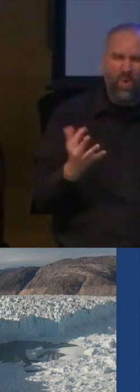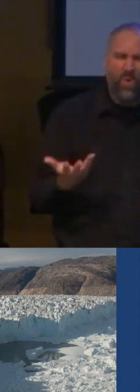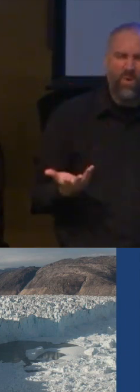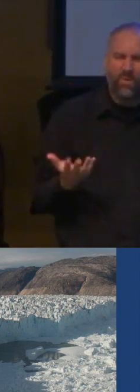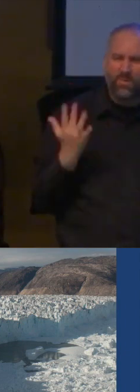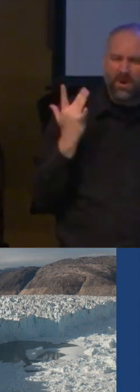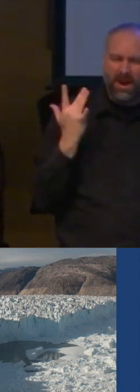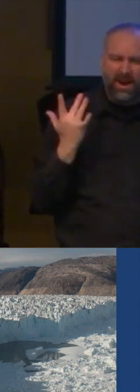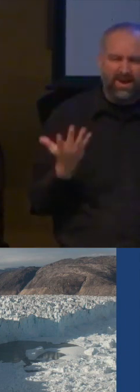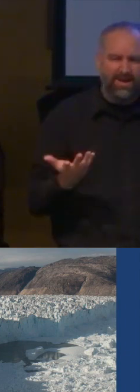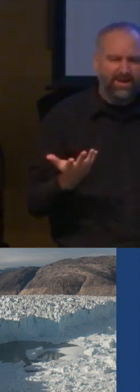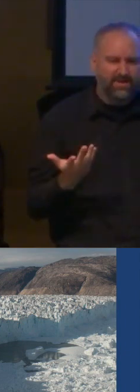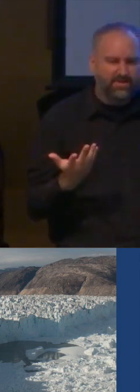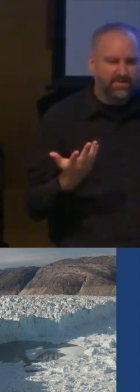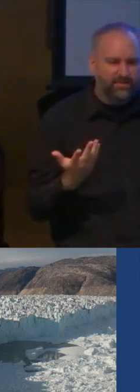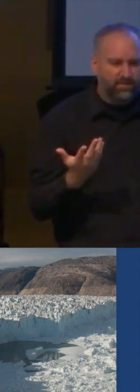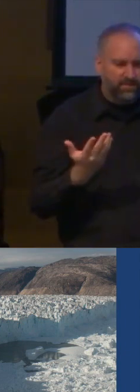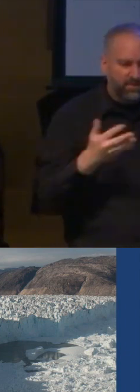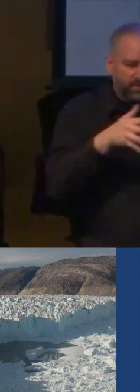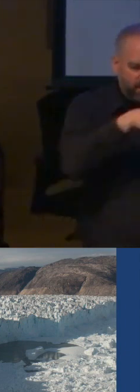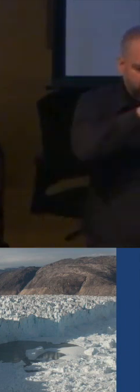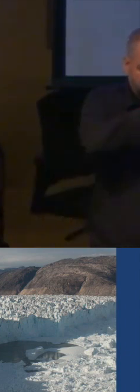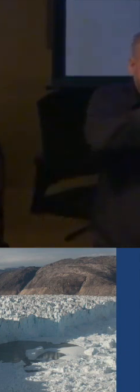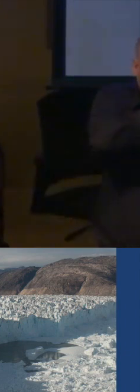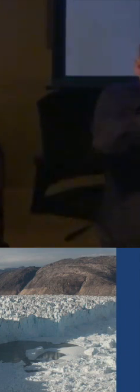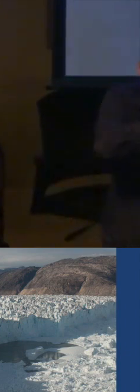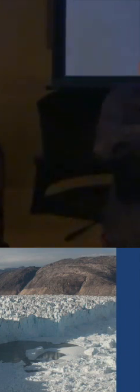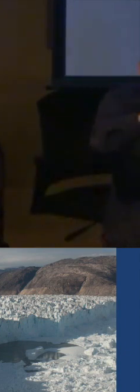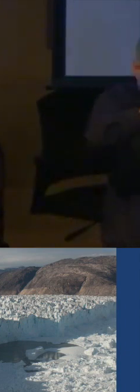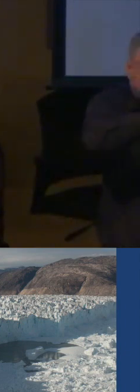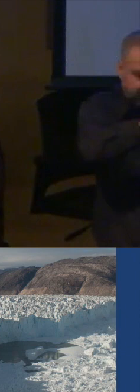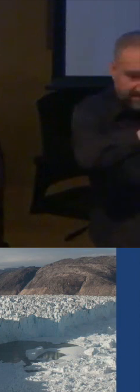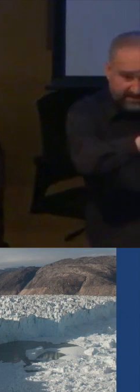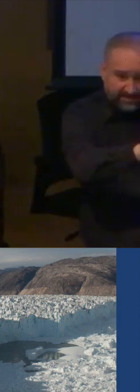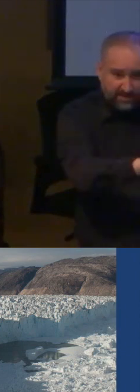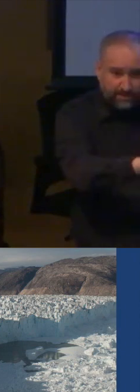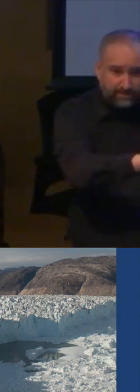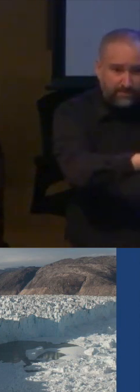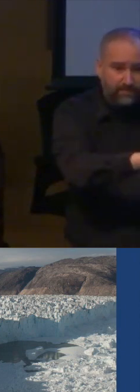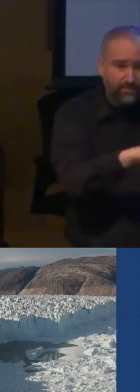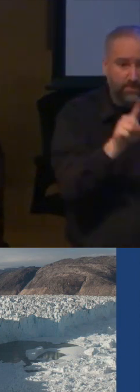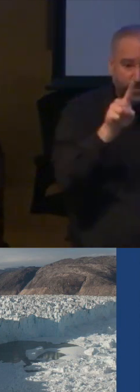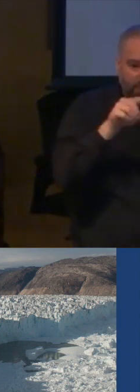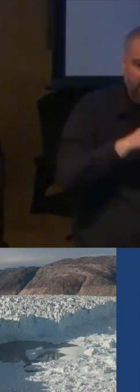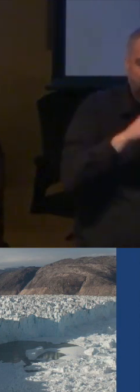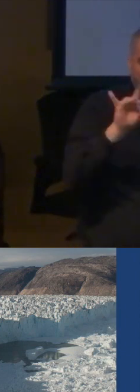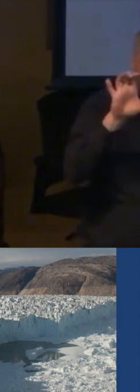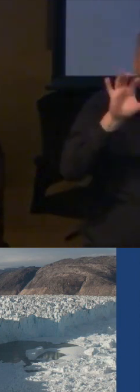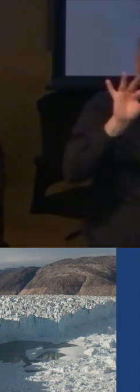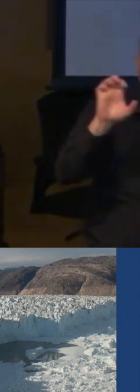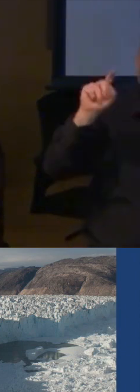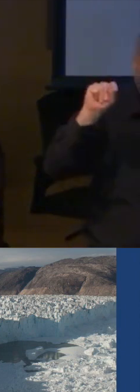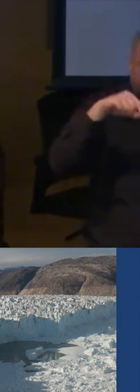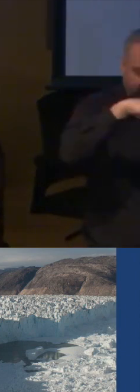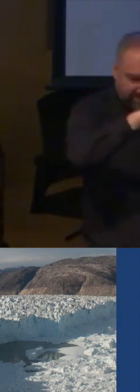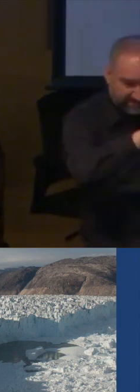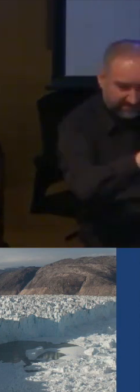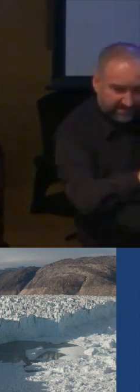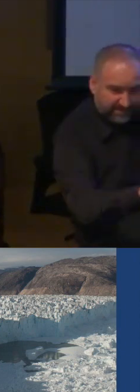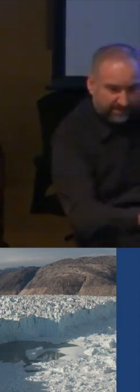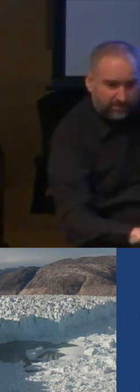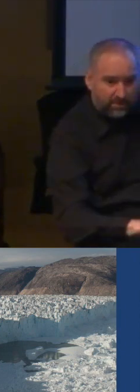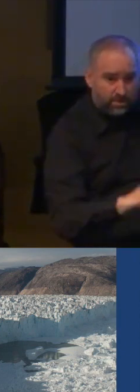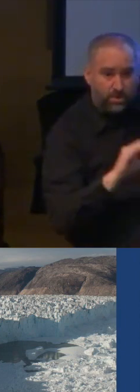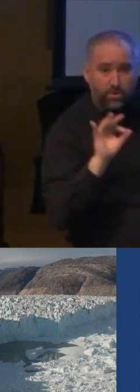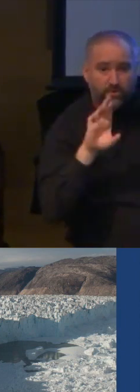600 meters down, that's about 1,800 feet depth, is fresh and it wants to rise. And it rises in